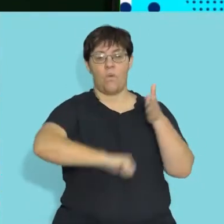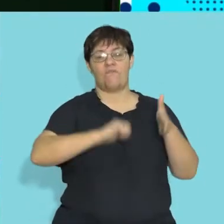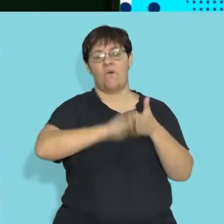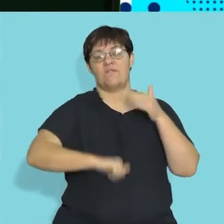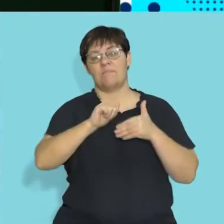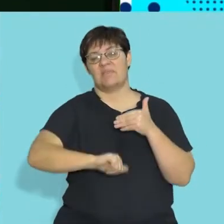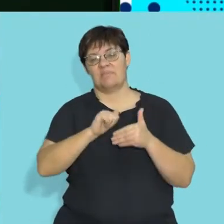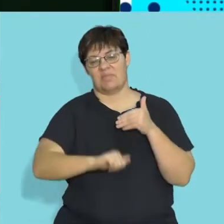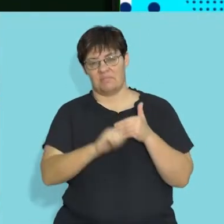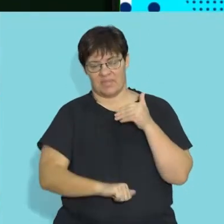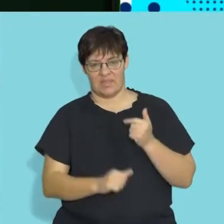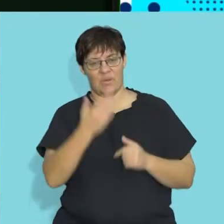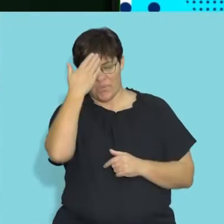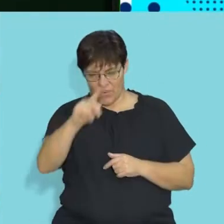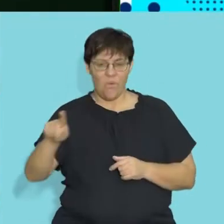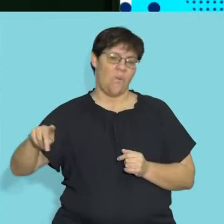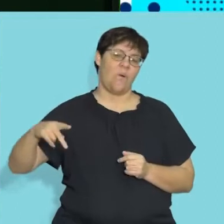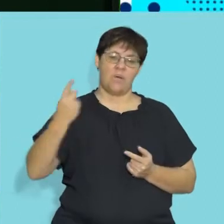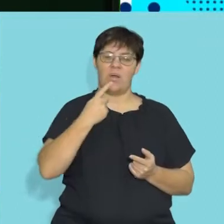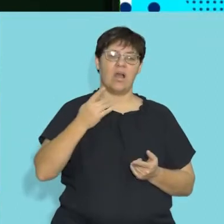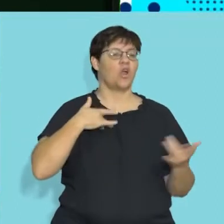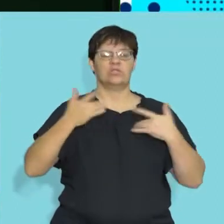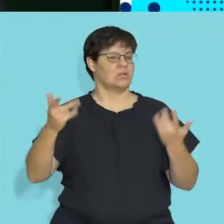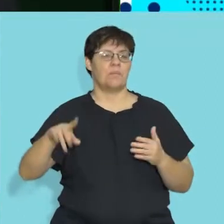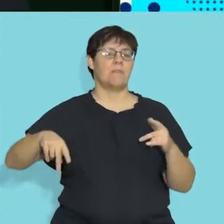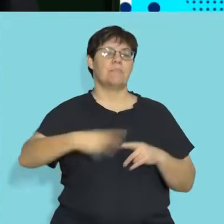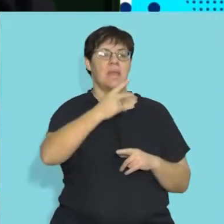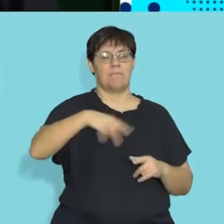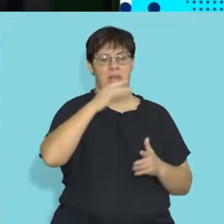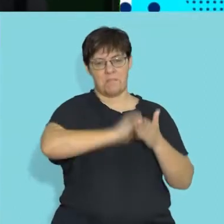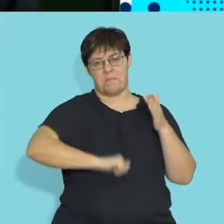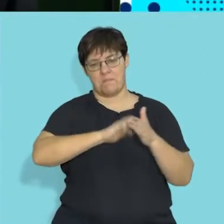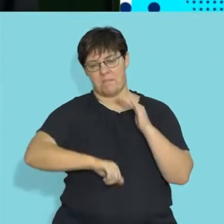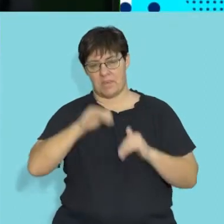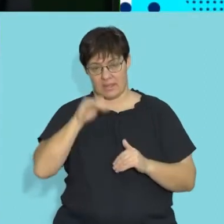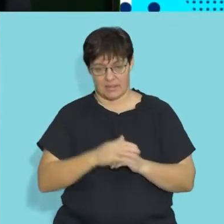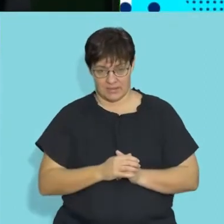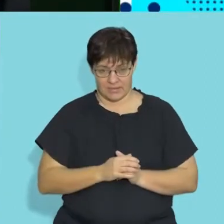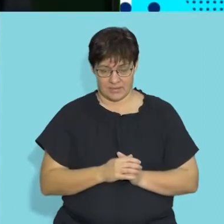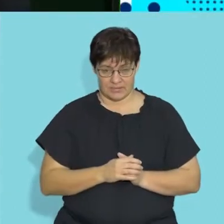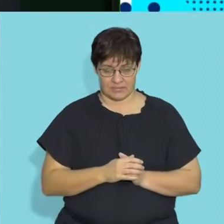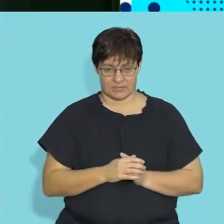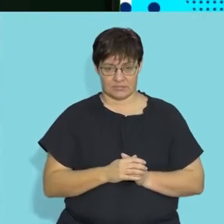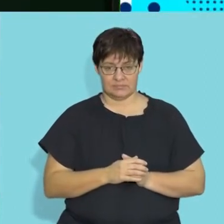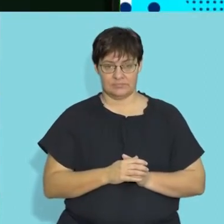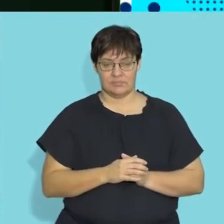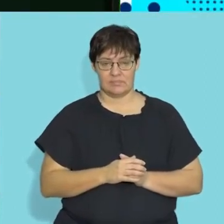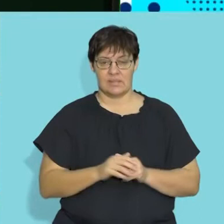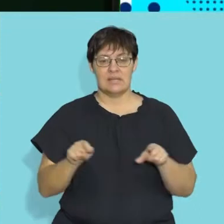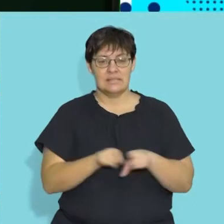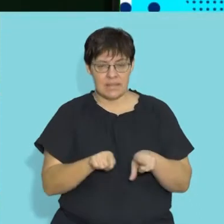members to sign debit orders so that you know on a monthly basis the membership fees will be paid. Right?